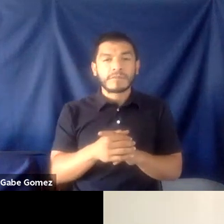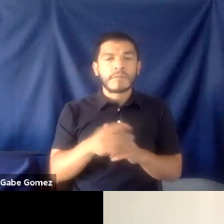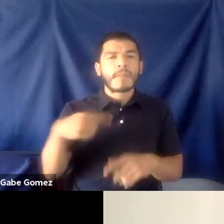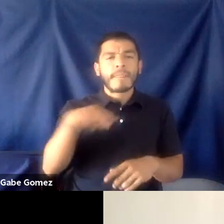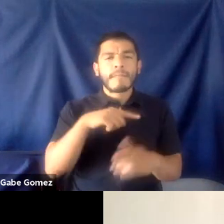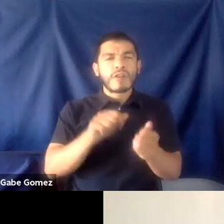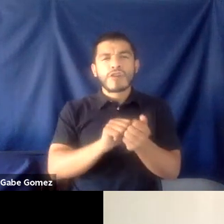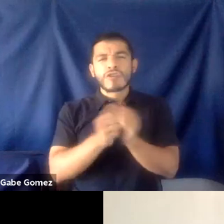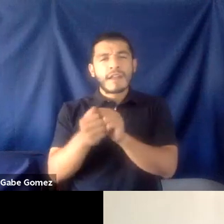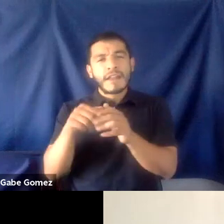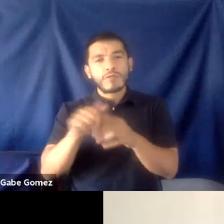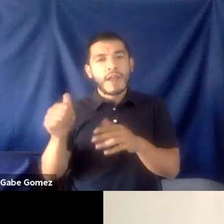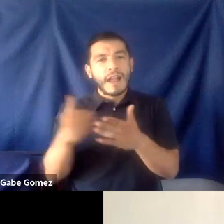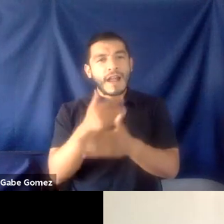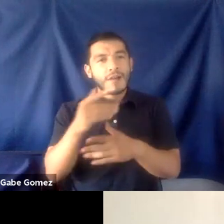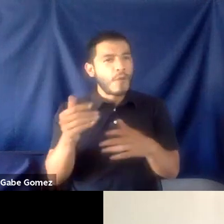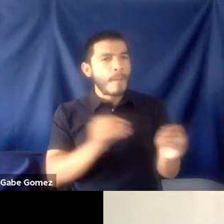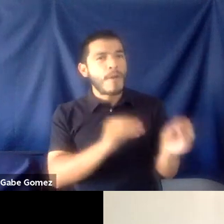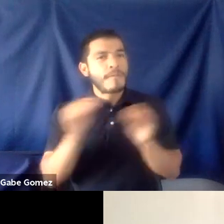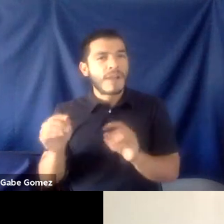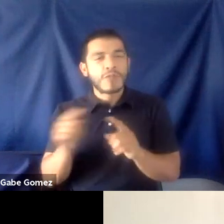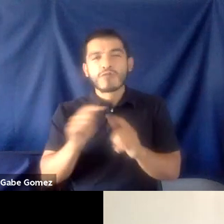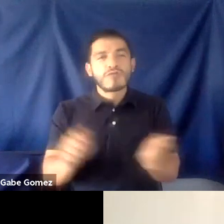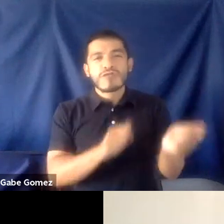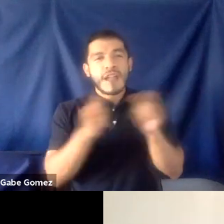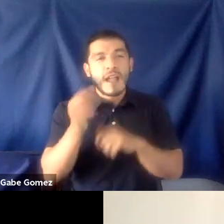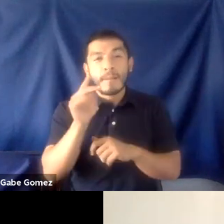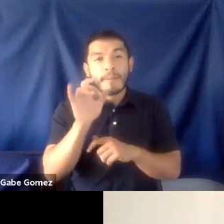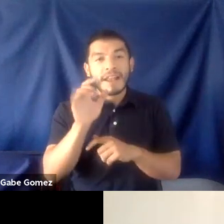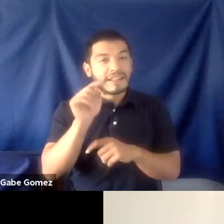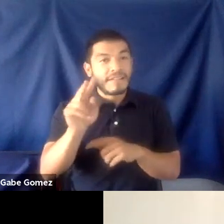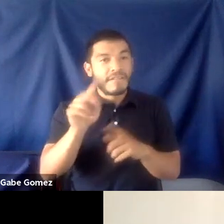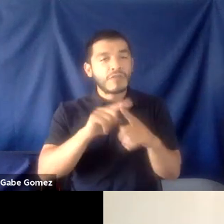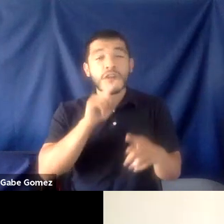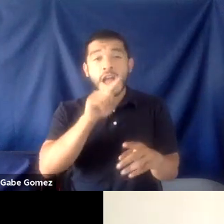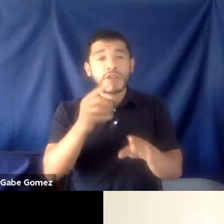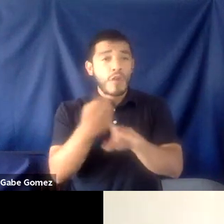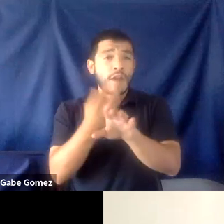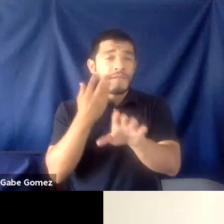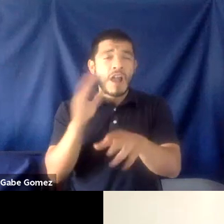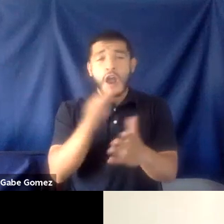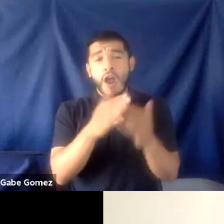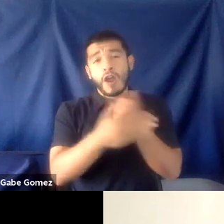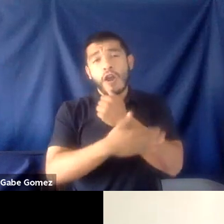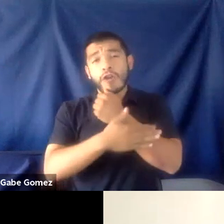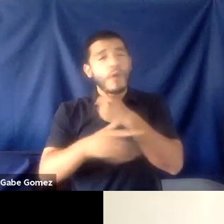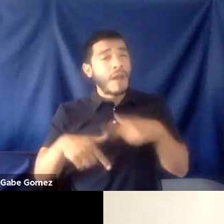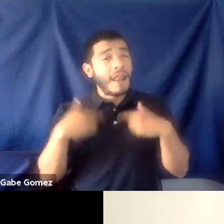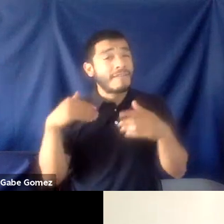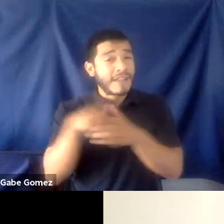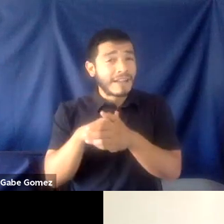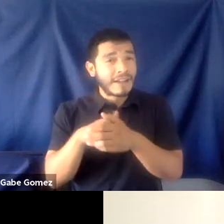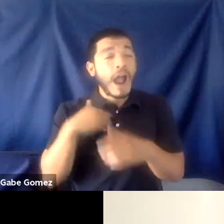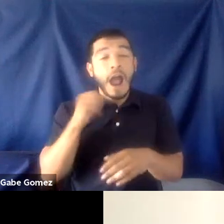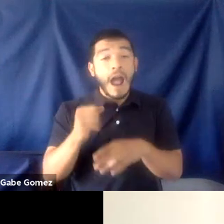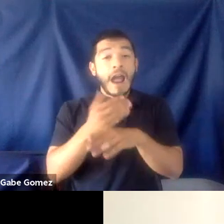of movement to sort of change public television to actually reflect the country that we live in. I can